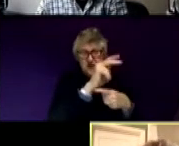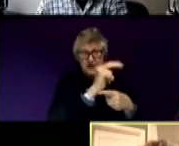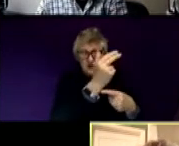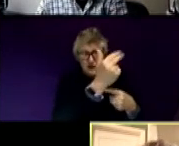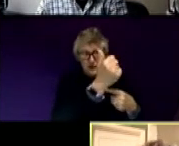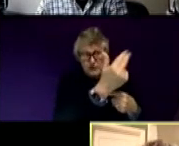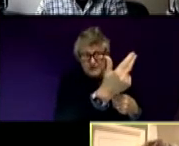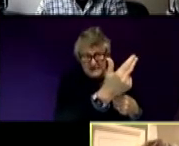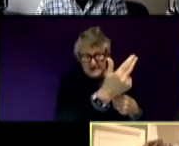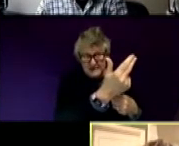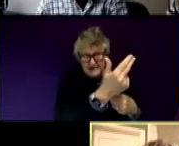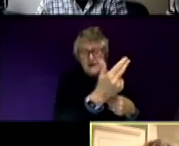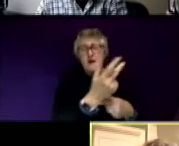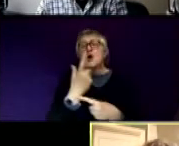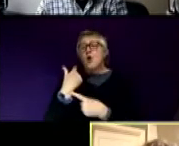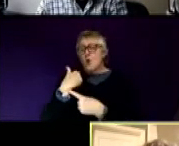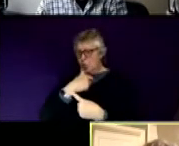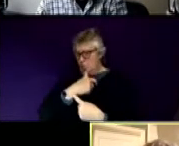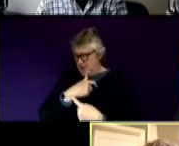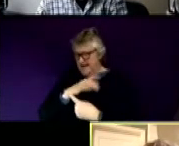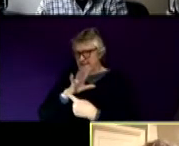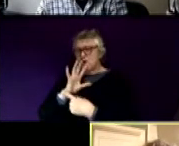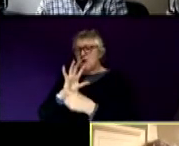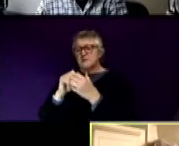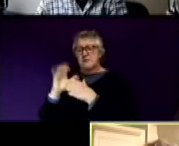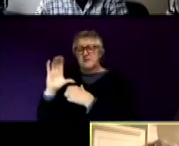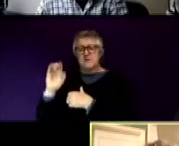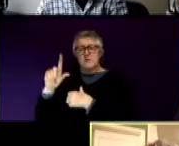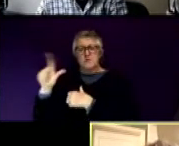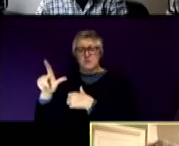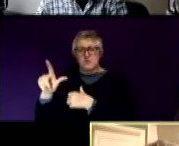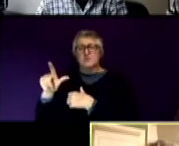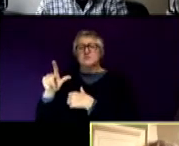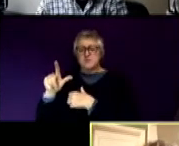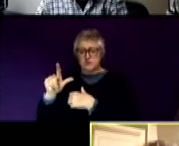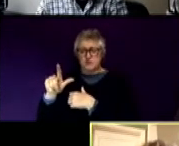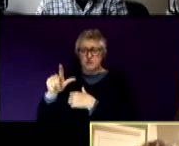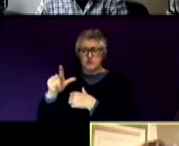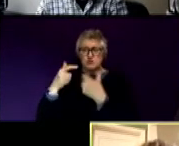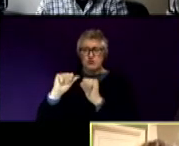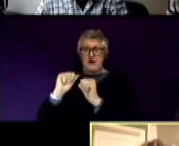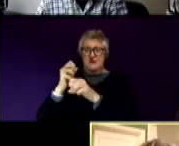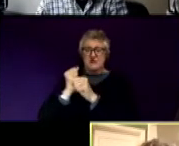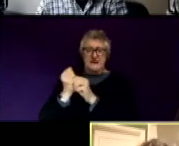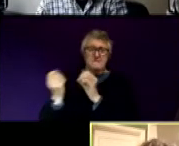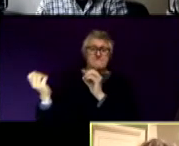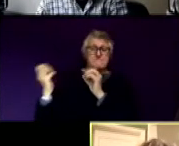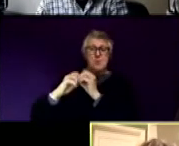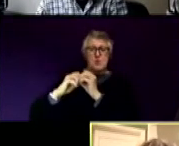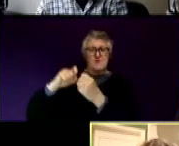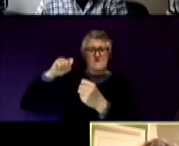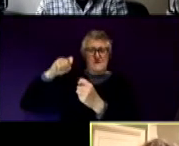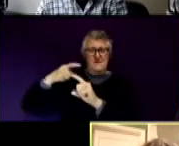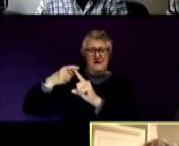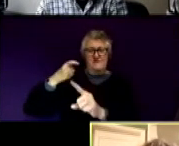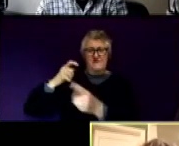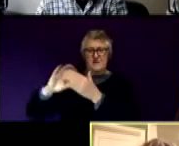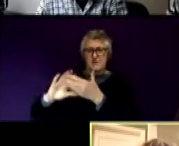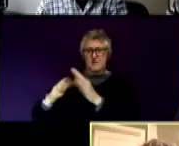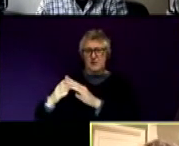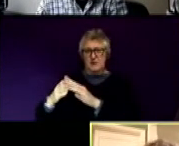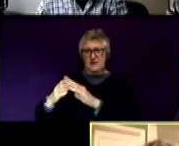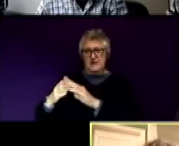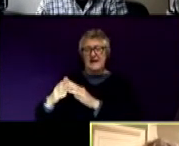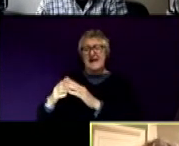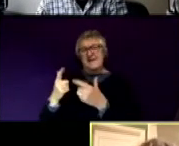more processes to obtain feedback from the community. And we're really trying to get that moving